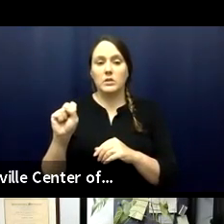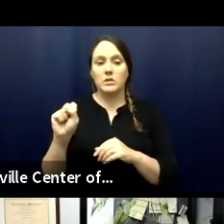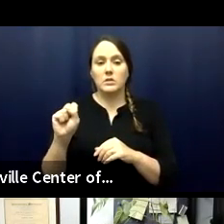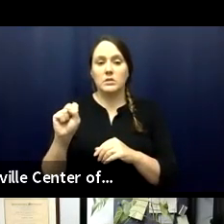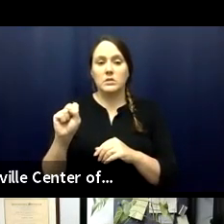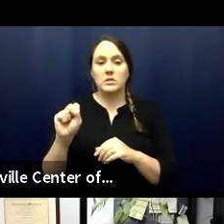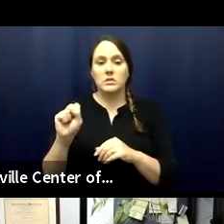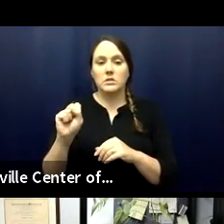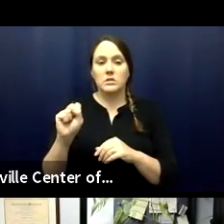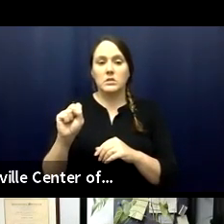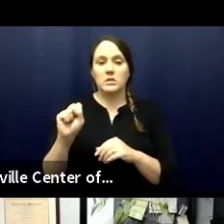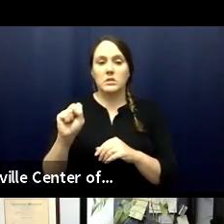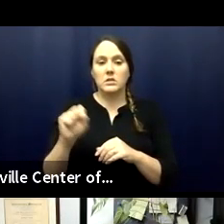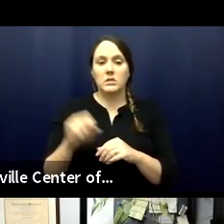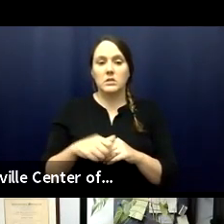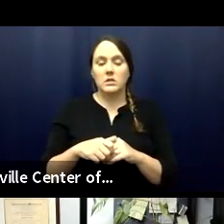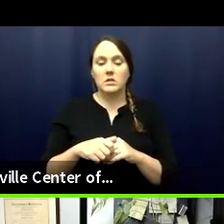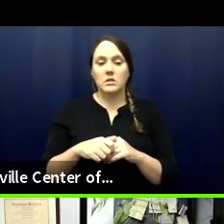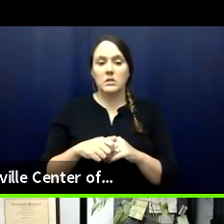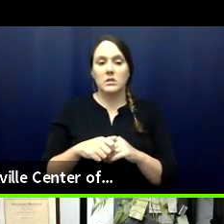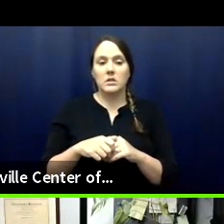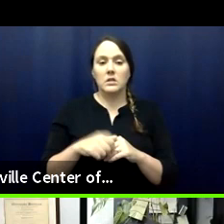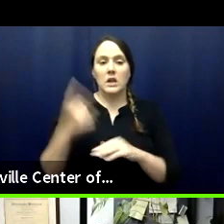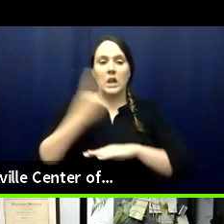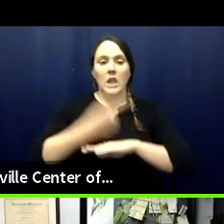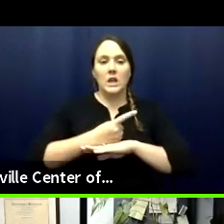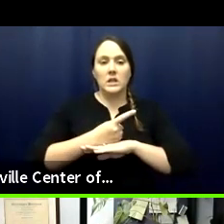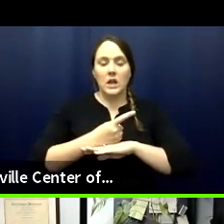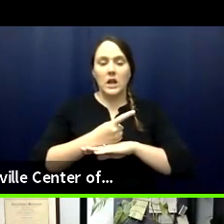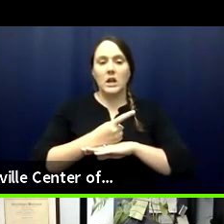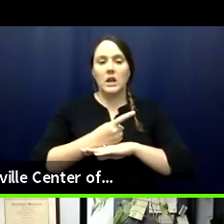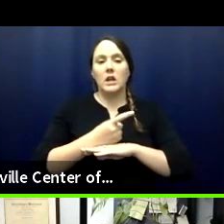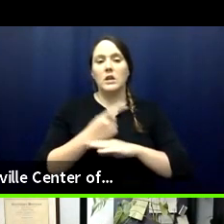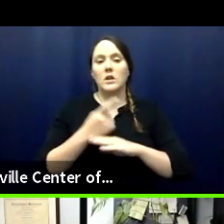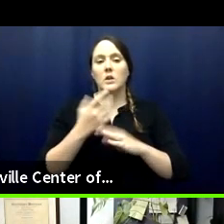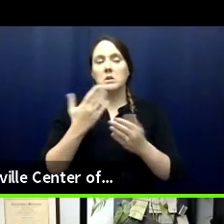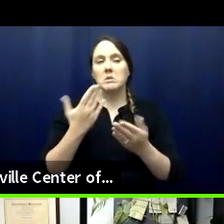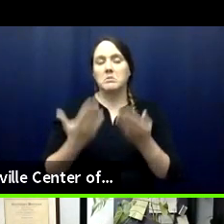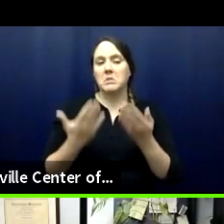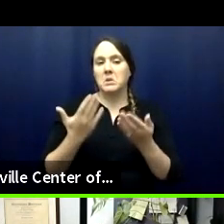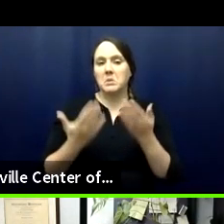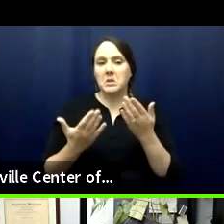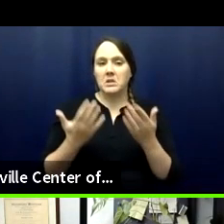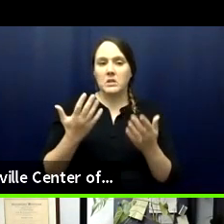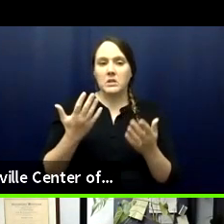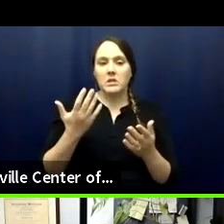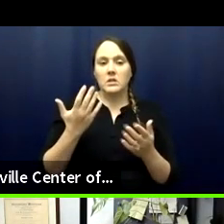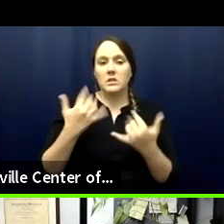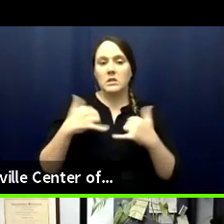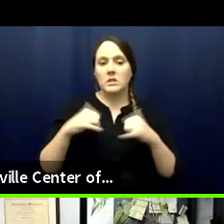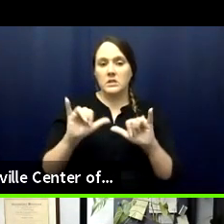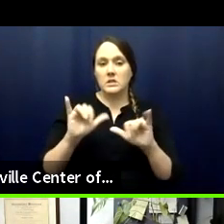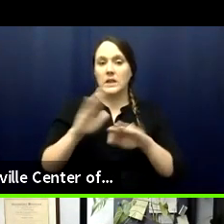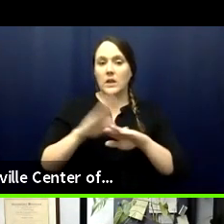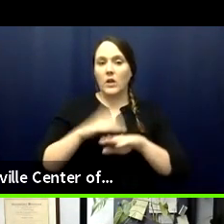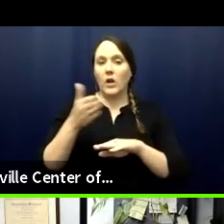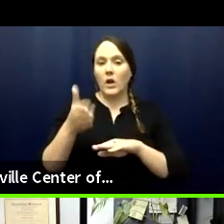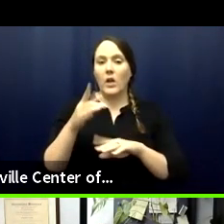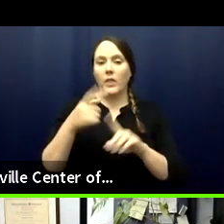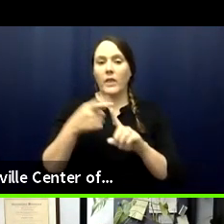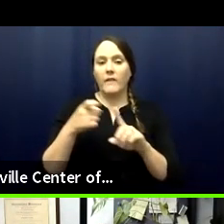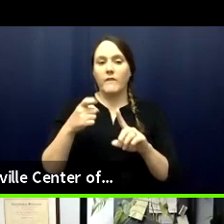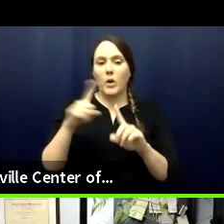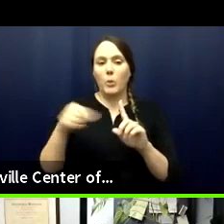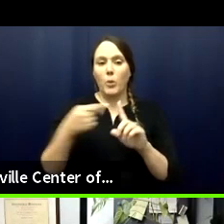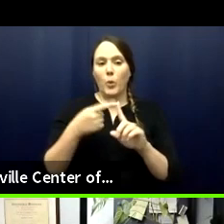I think Sorry, the dates were probably still on there from when I thought this was going to